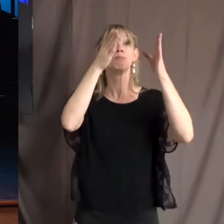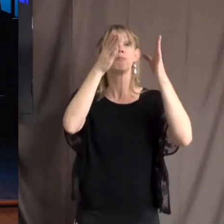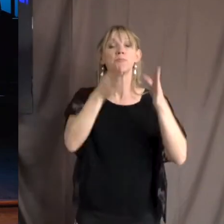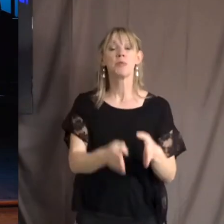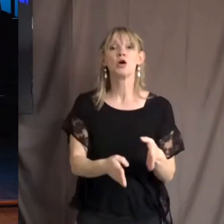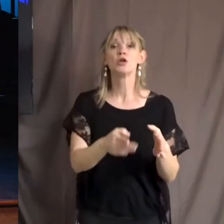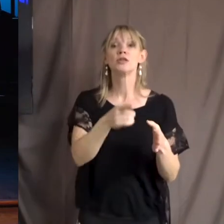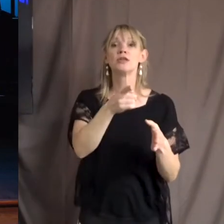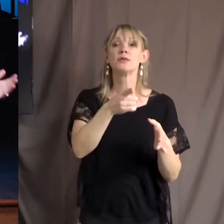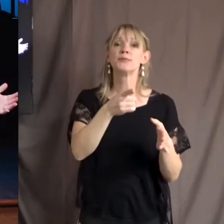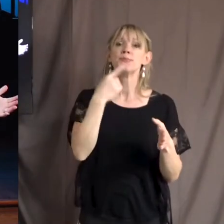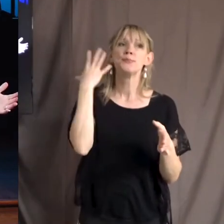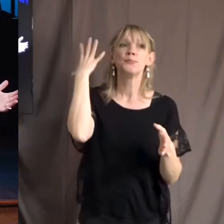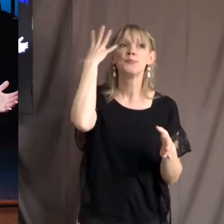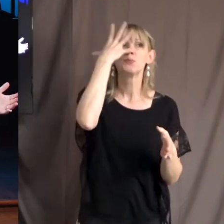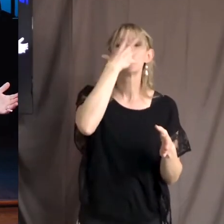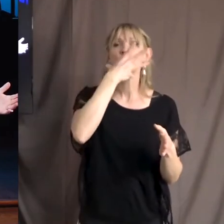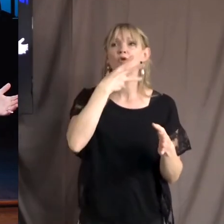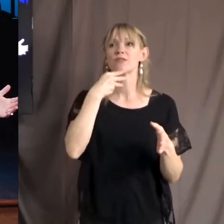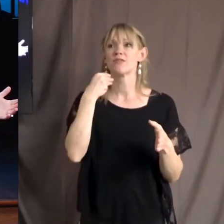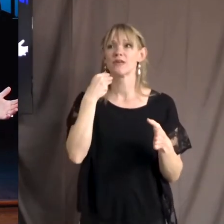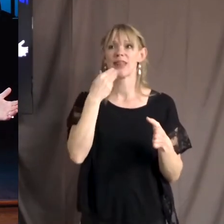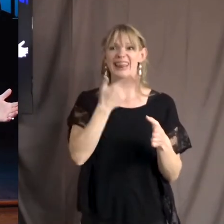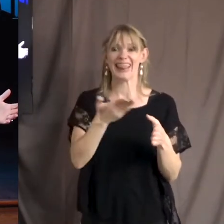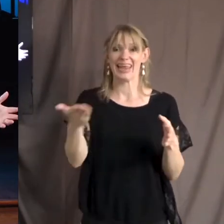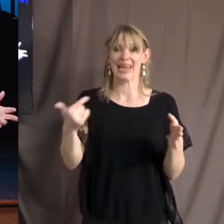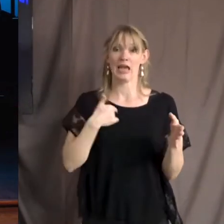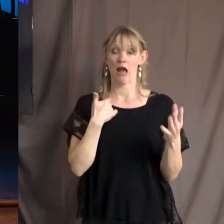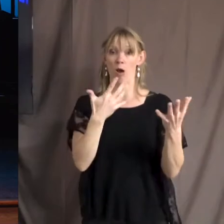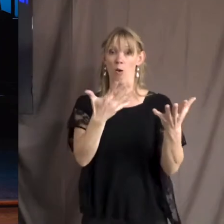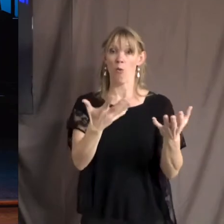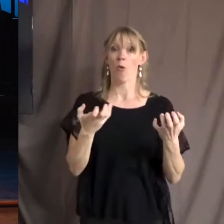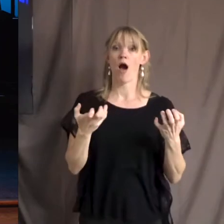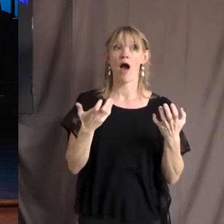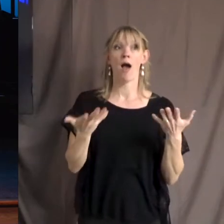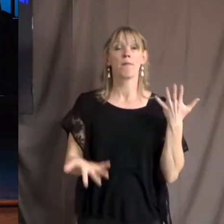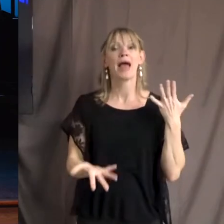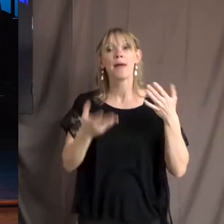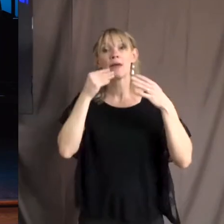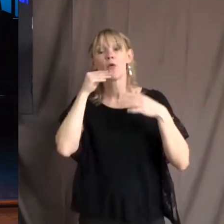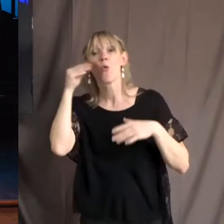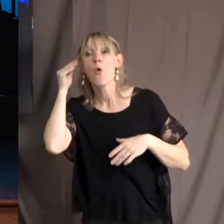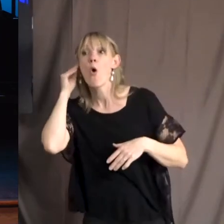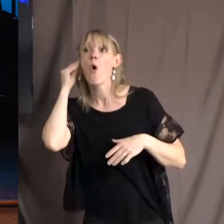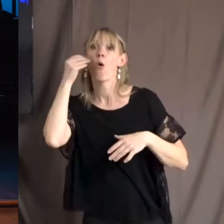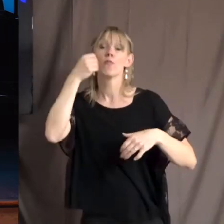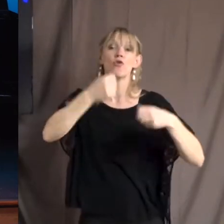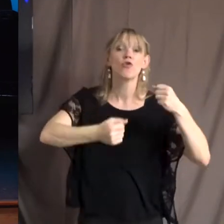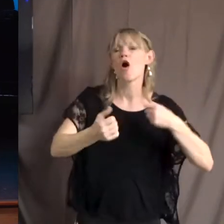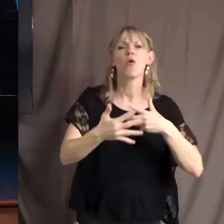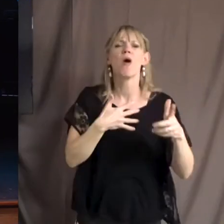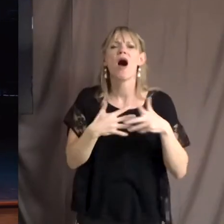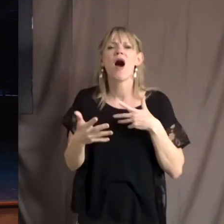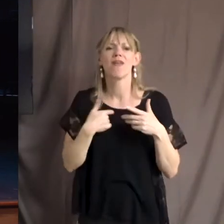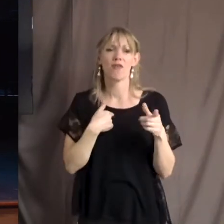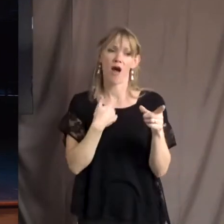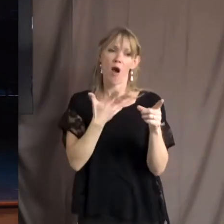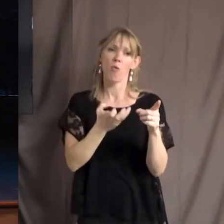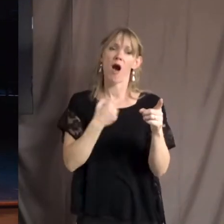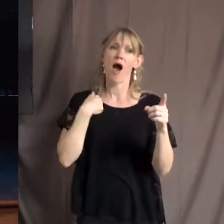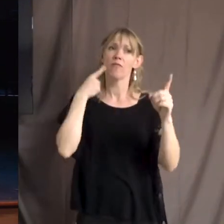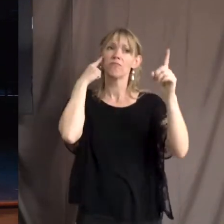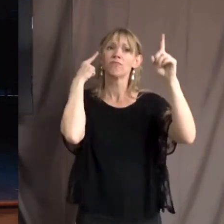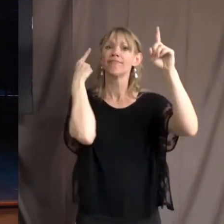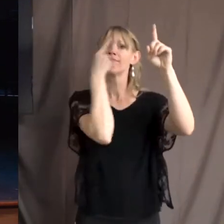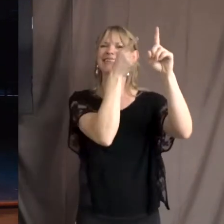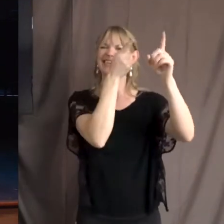has a beautiful thing in the world of form that I'd like to have, those beautiful homes or cars or whatever, and that's something that I aspire to,